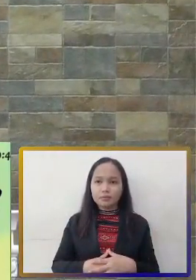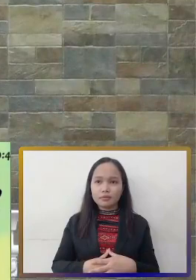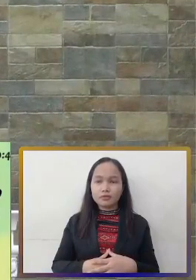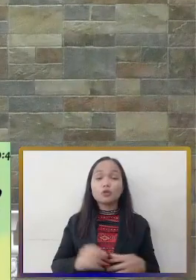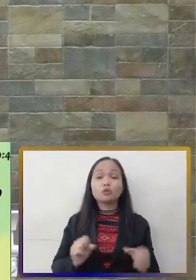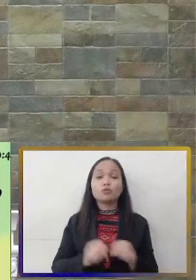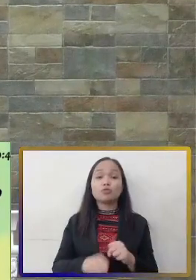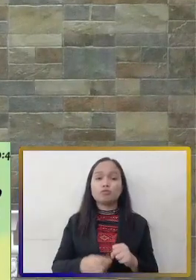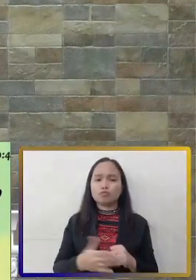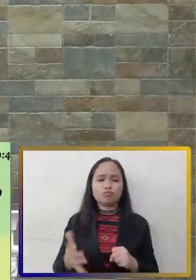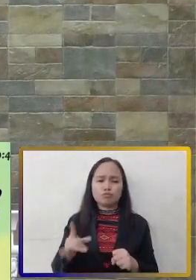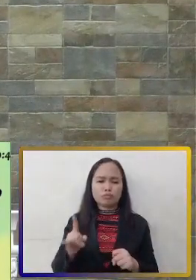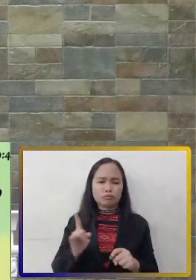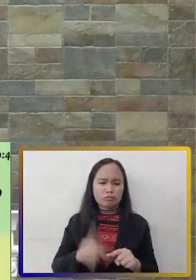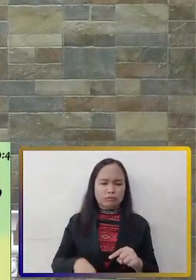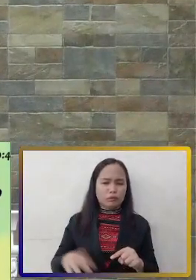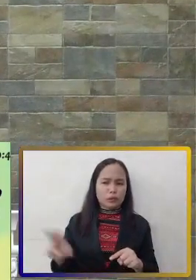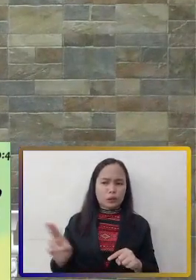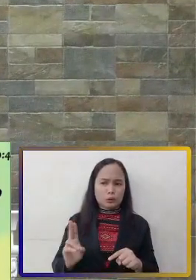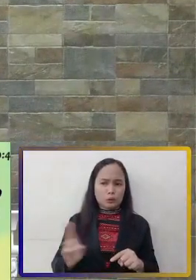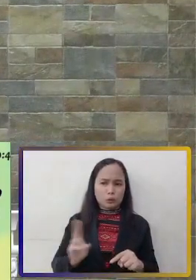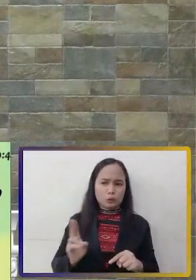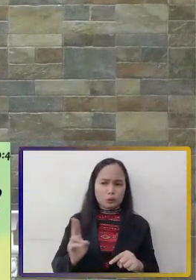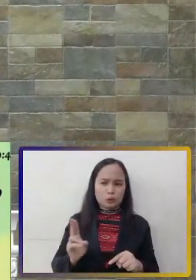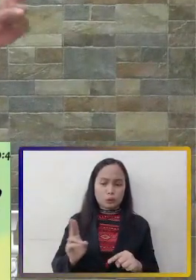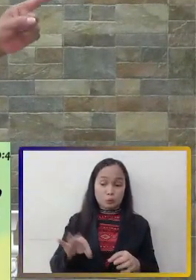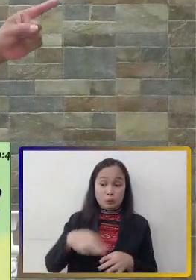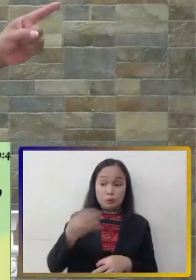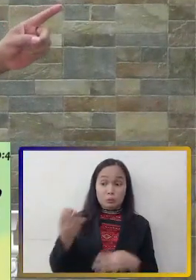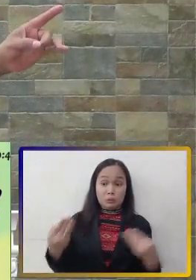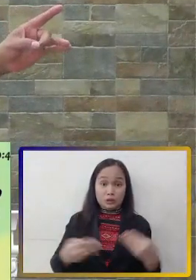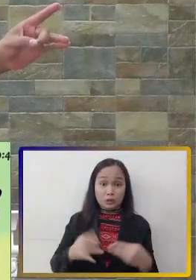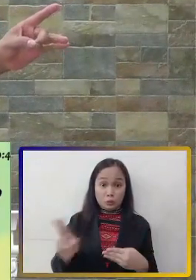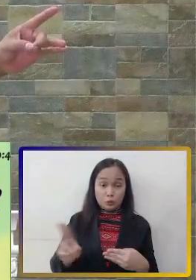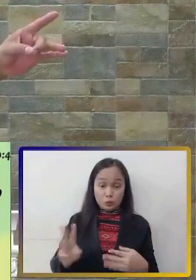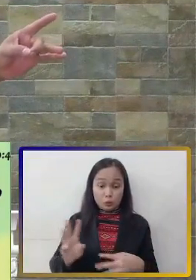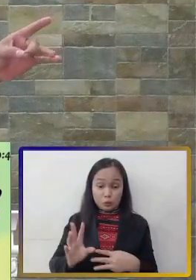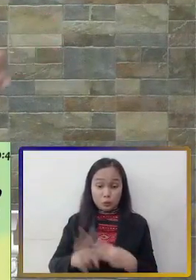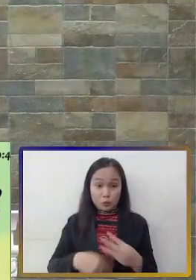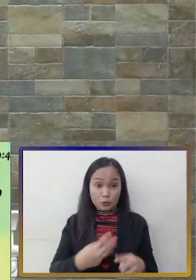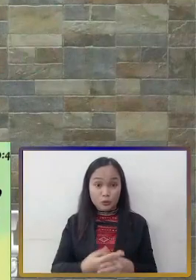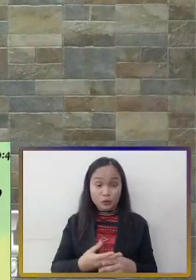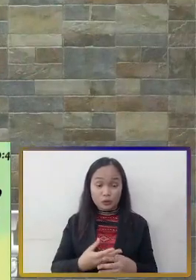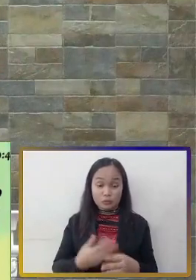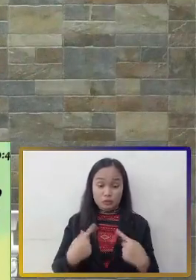So you cannot use in a spiritual battle a carnal weapon.